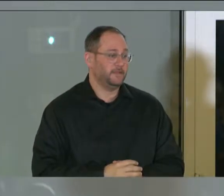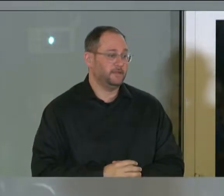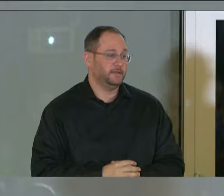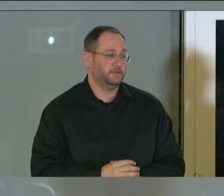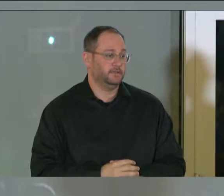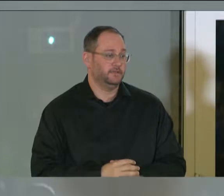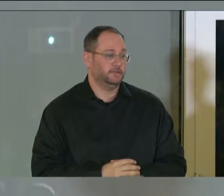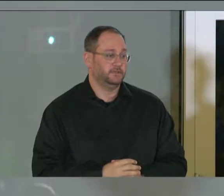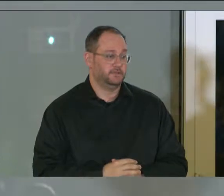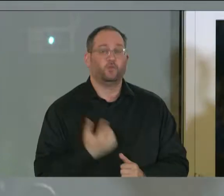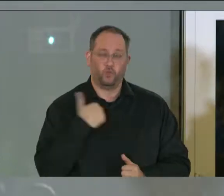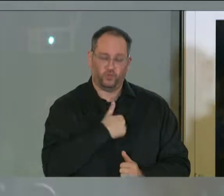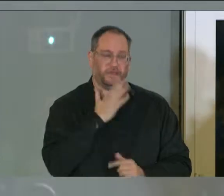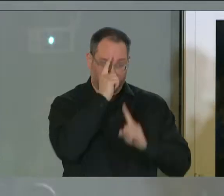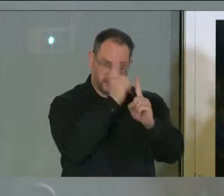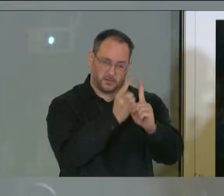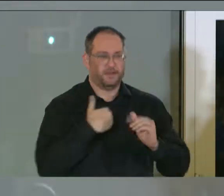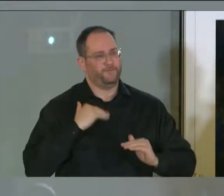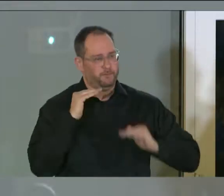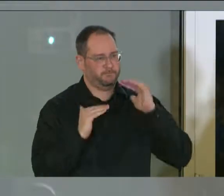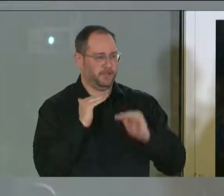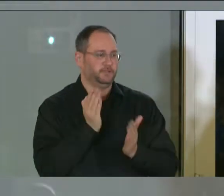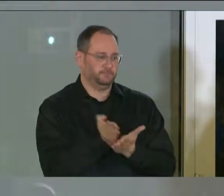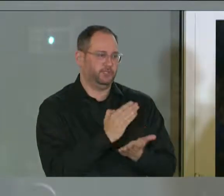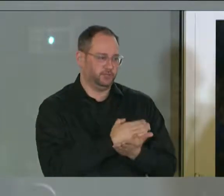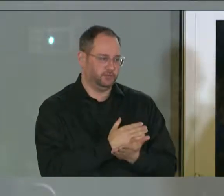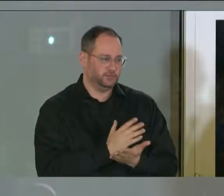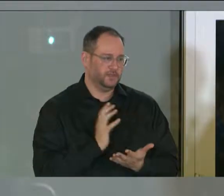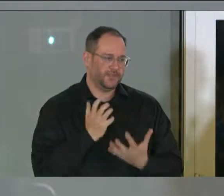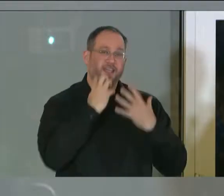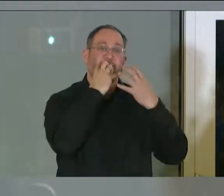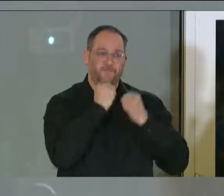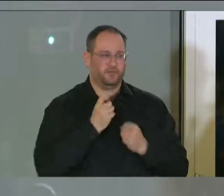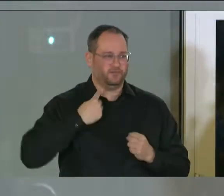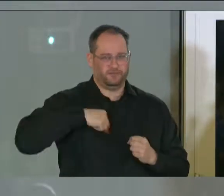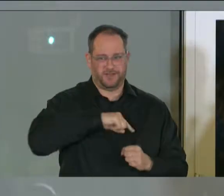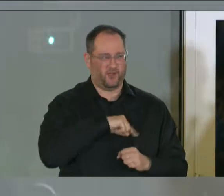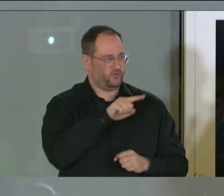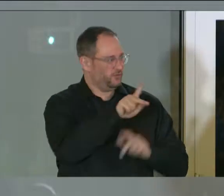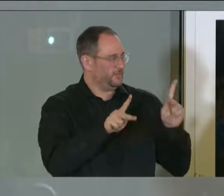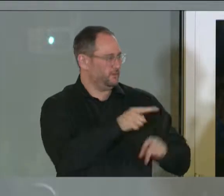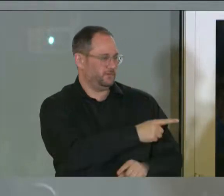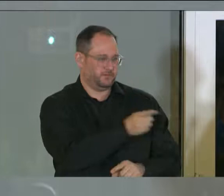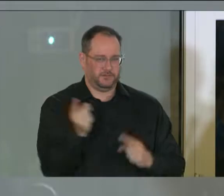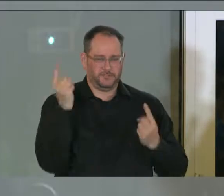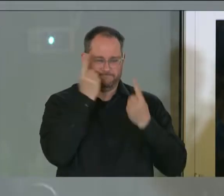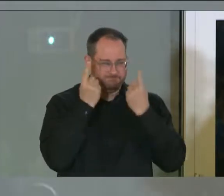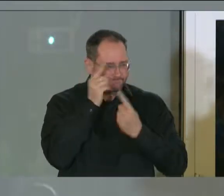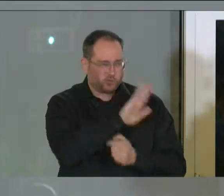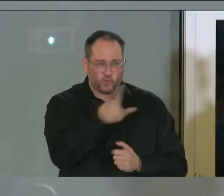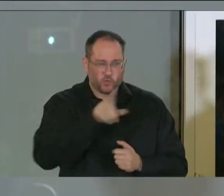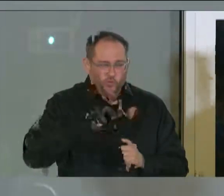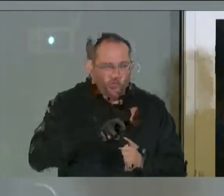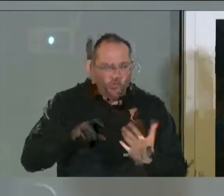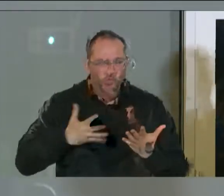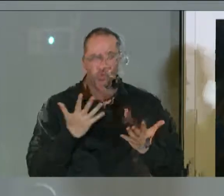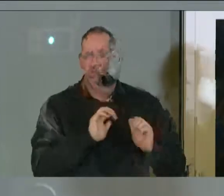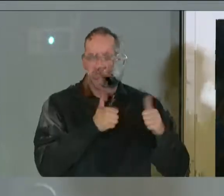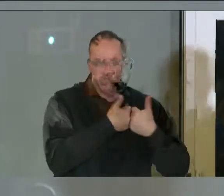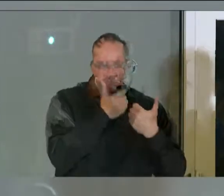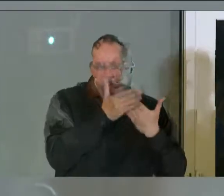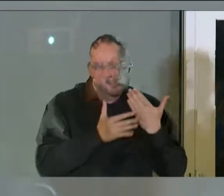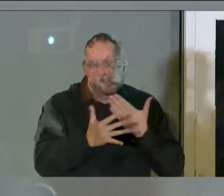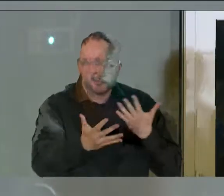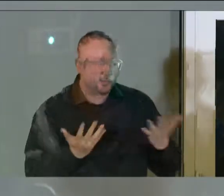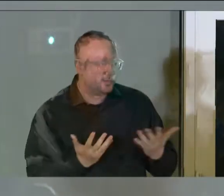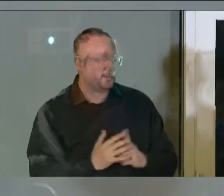our values and our best thinking about how to tackle the challenges ahead. So I will be here